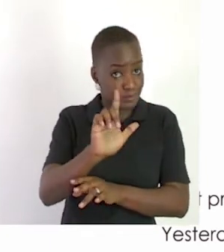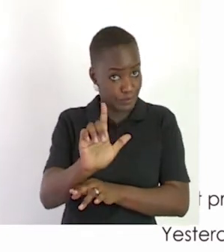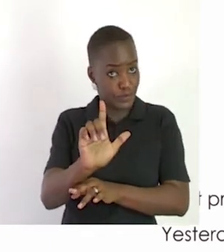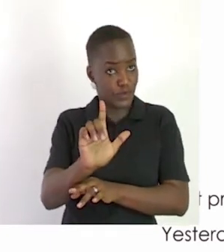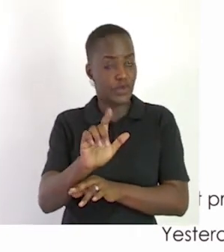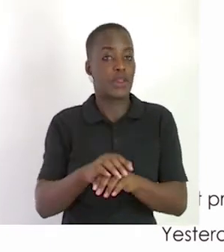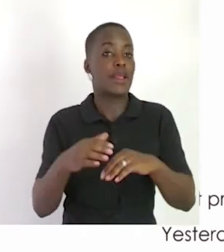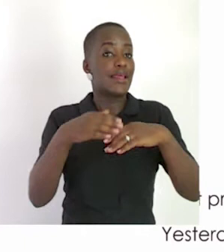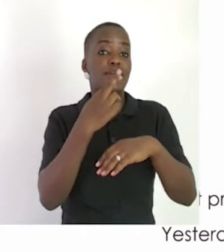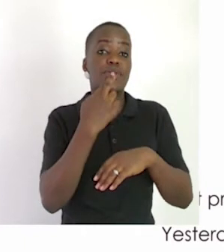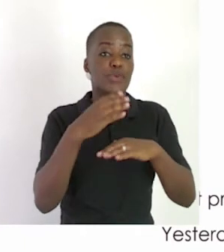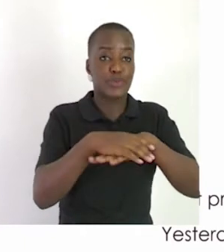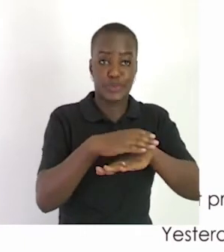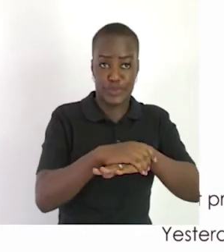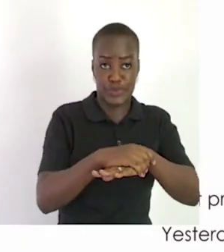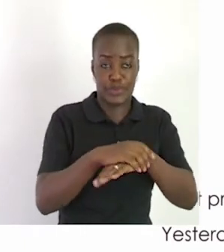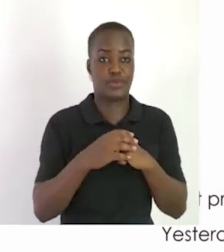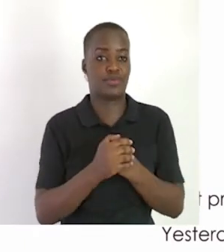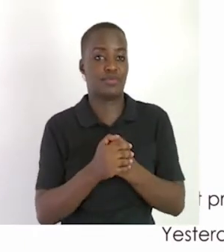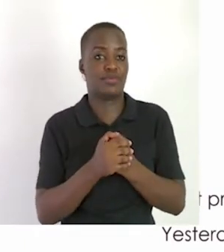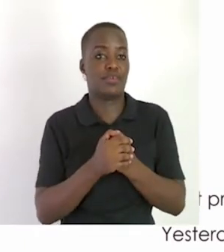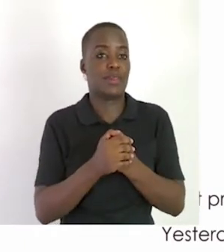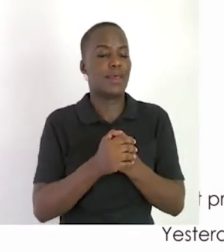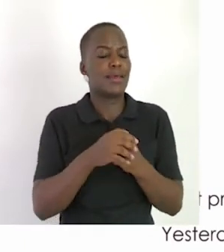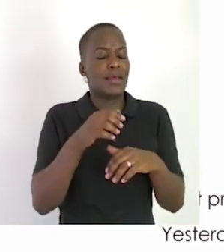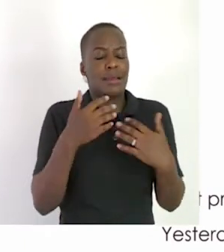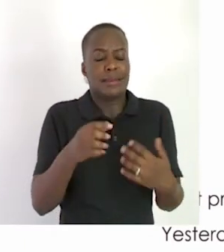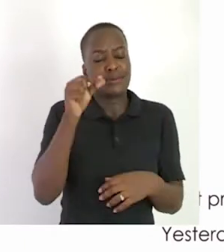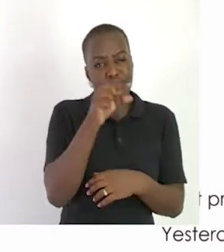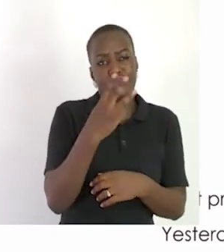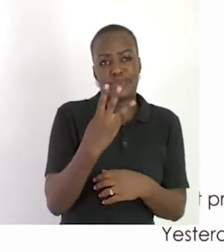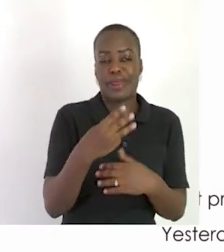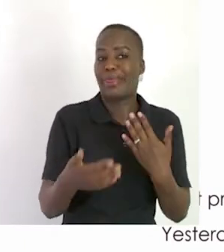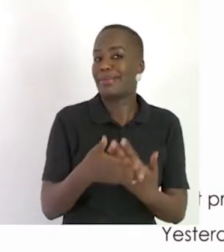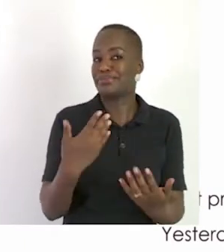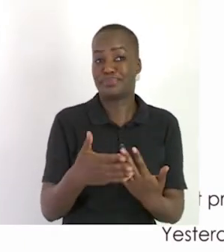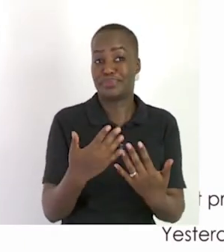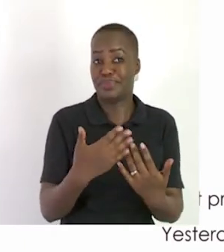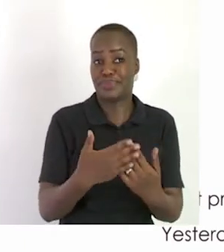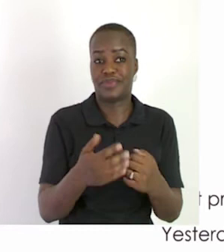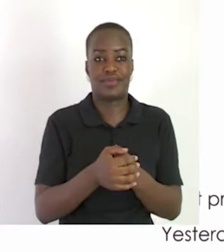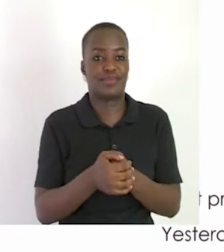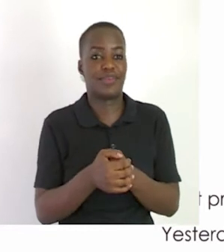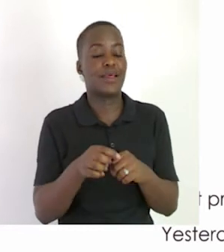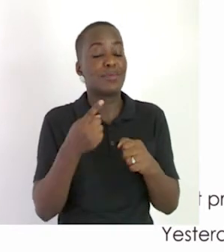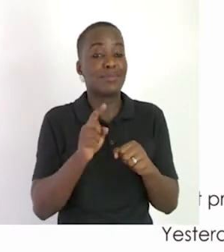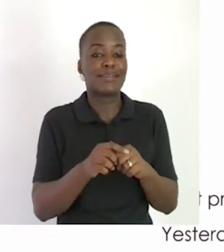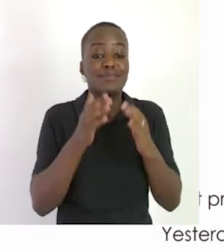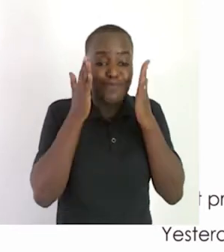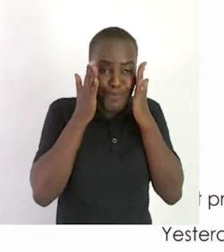red shoes. Now I know for grade 3s, this is very simple. So I want you to please take your